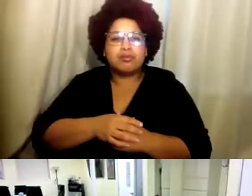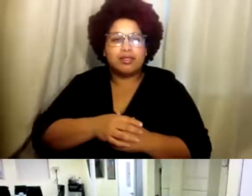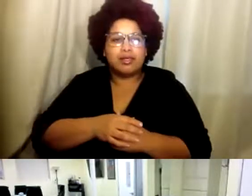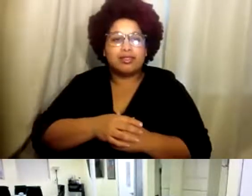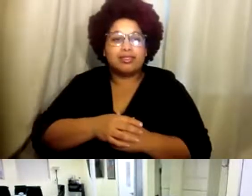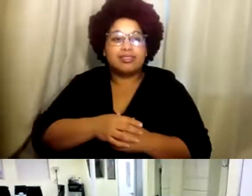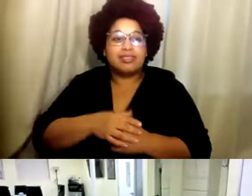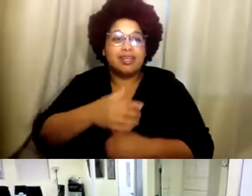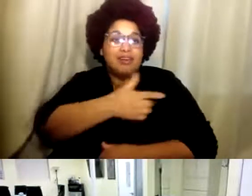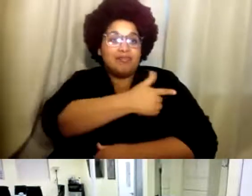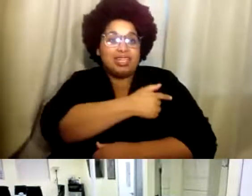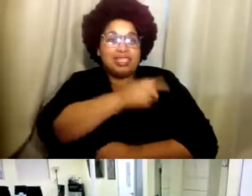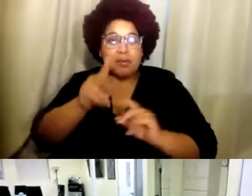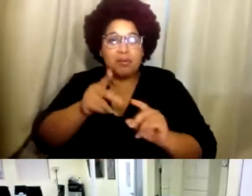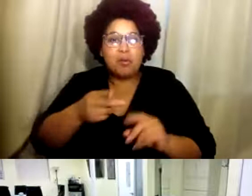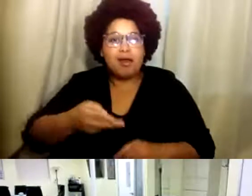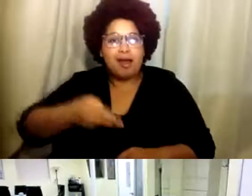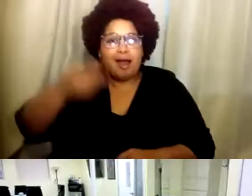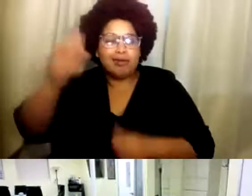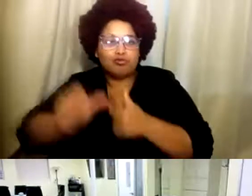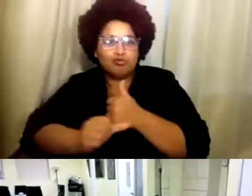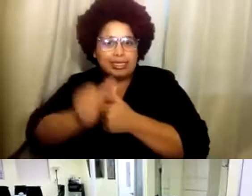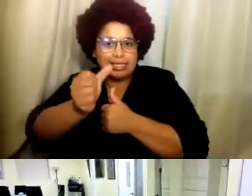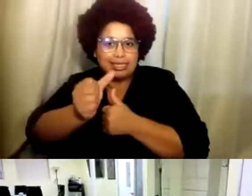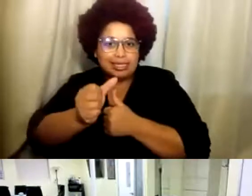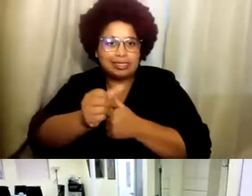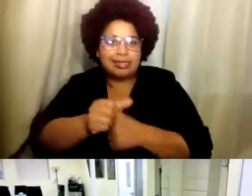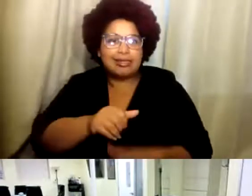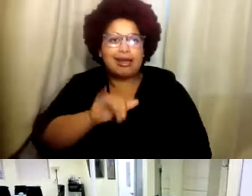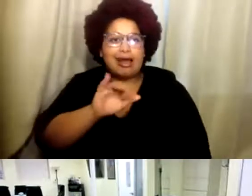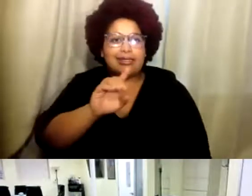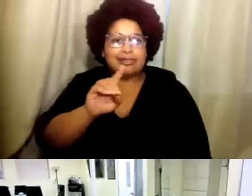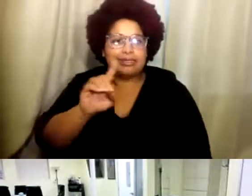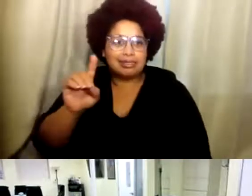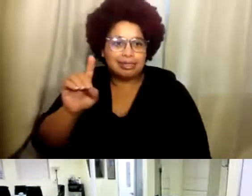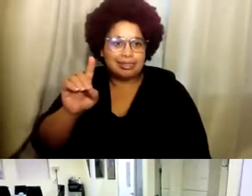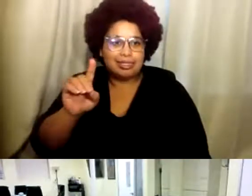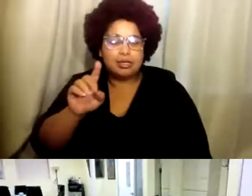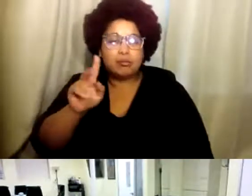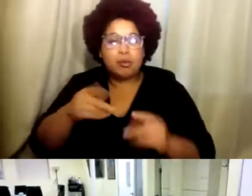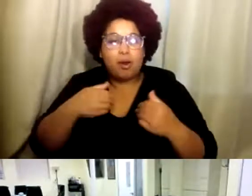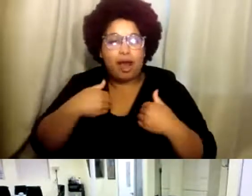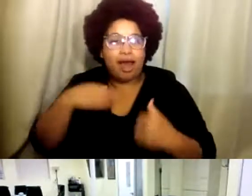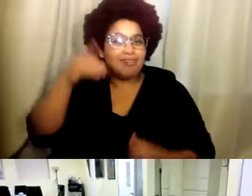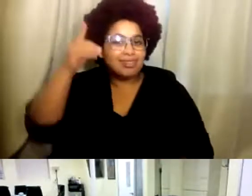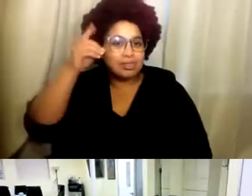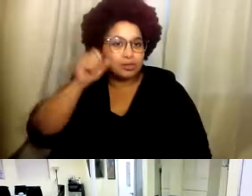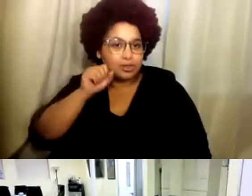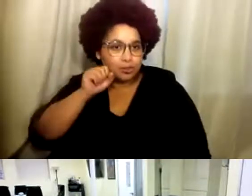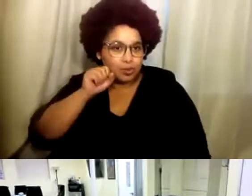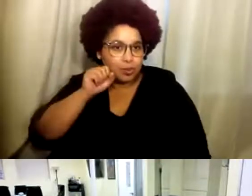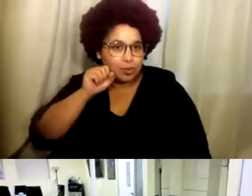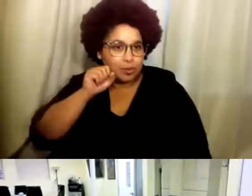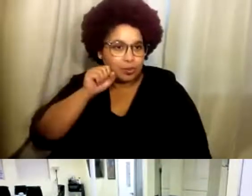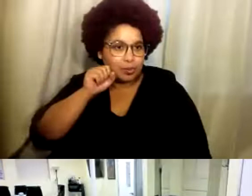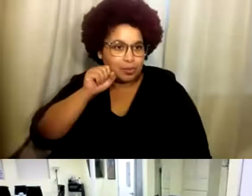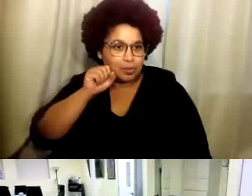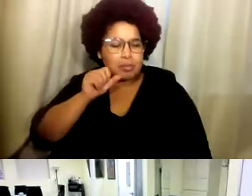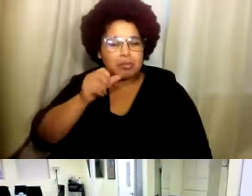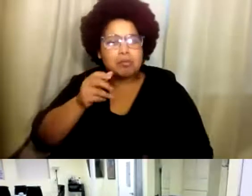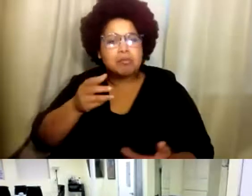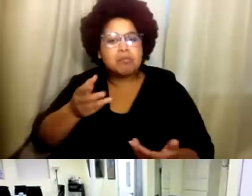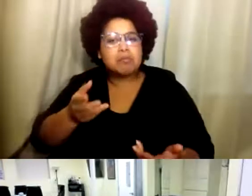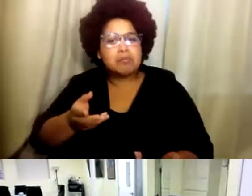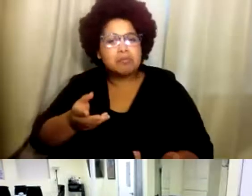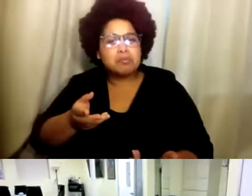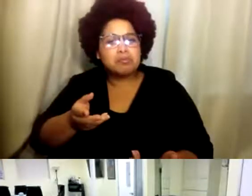folks that were at higher risk, and one of those in the IDD community is folks with Down syndrome. What's your take on, is